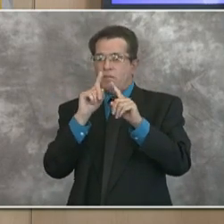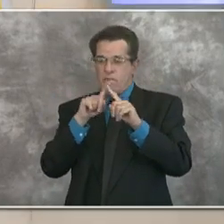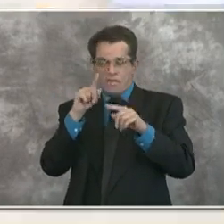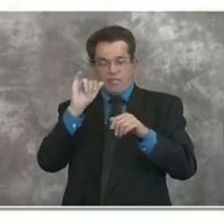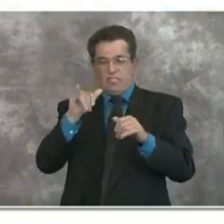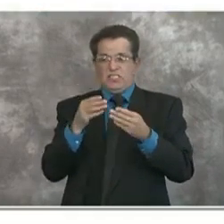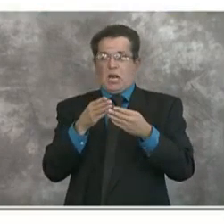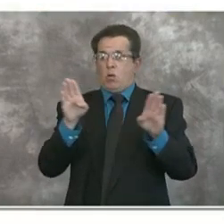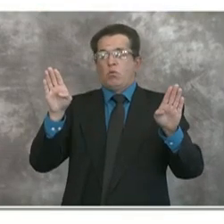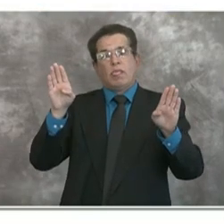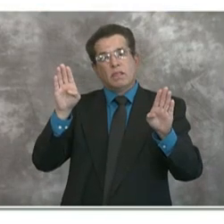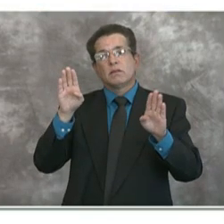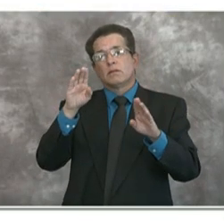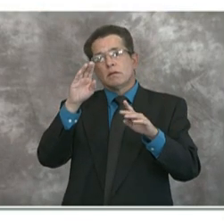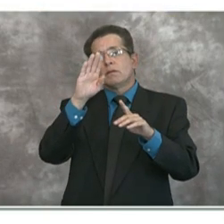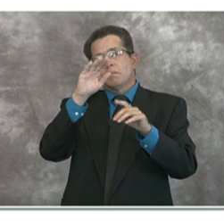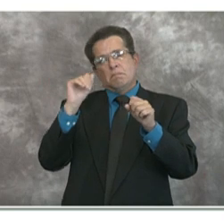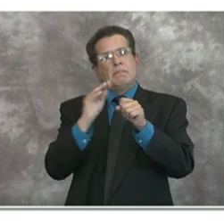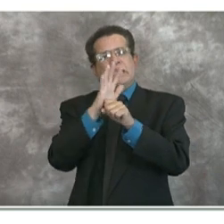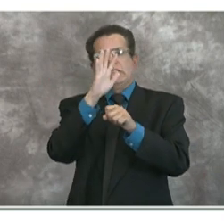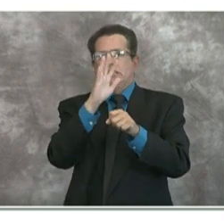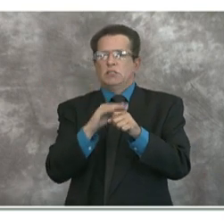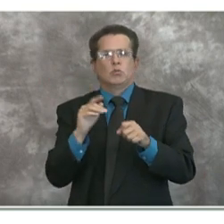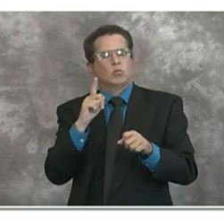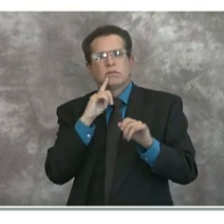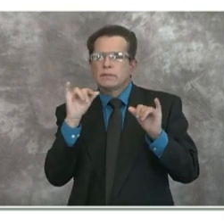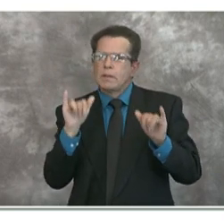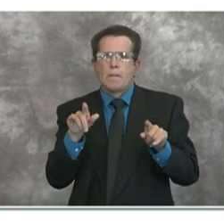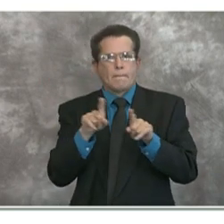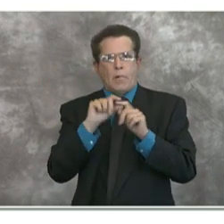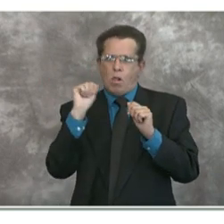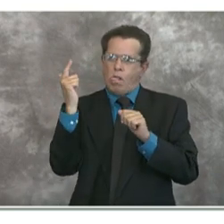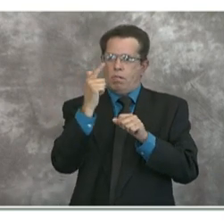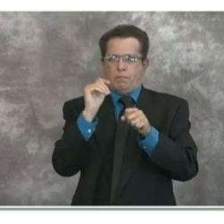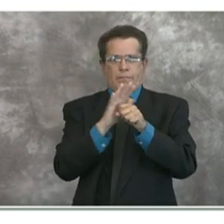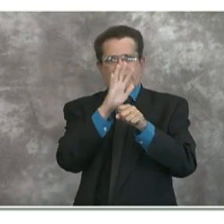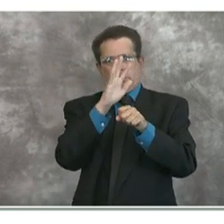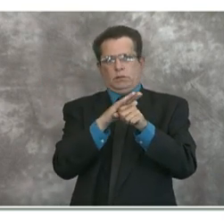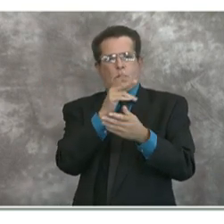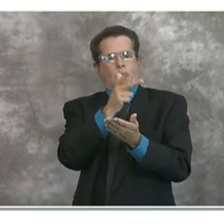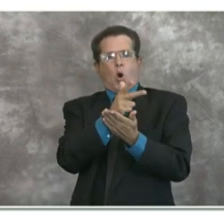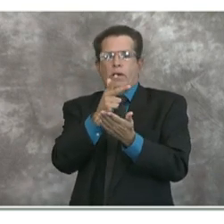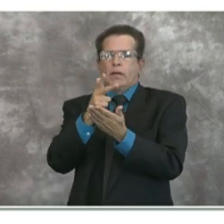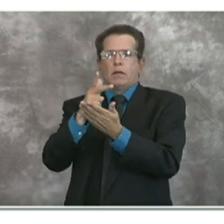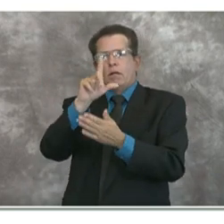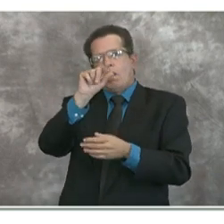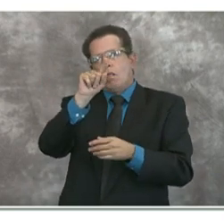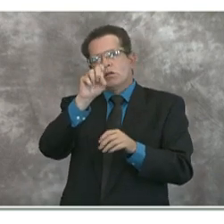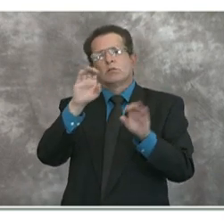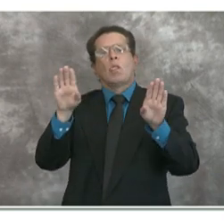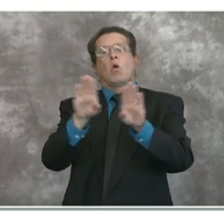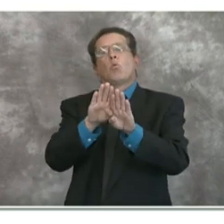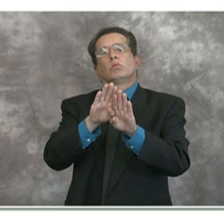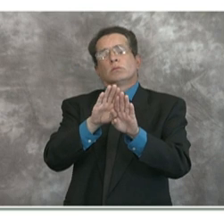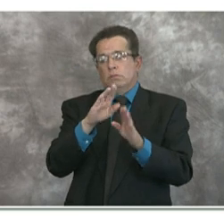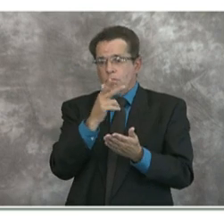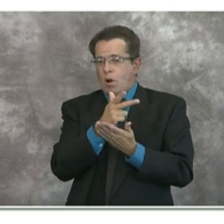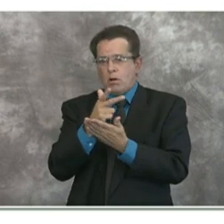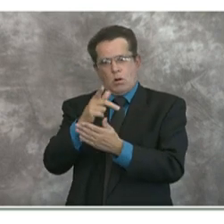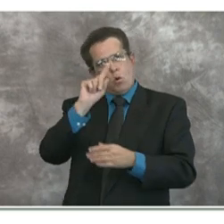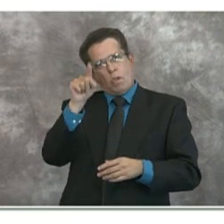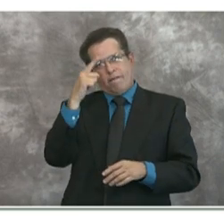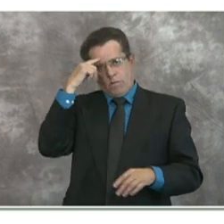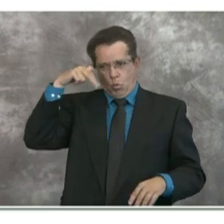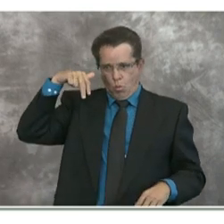around beaches remains essentially the same. All beach parking lots shall remain closed. Beaches may be used solely for